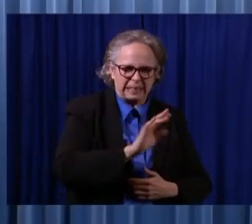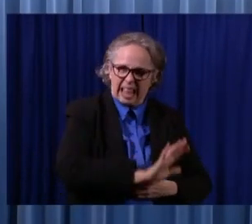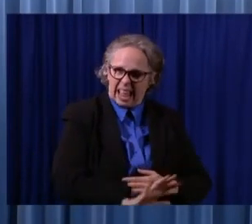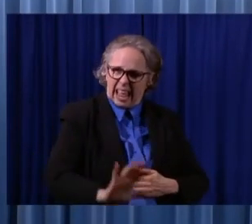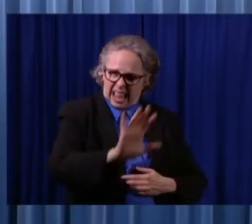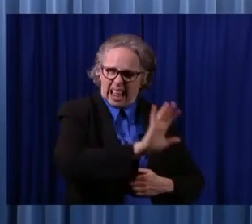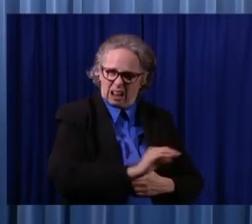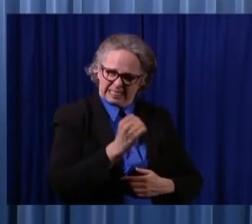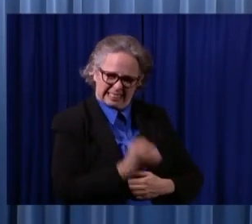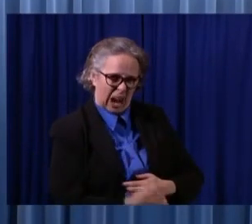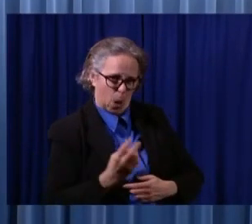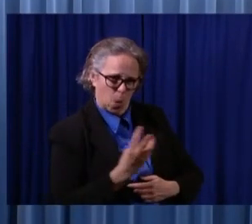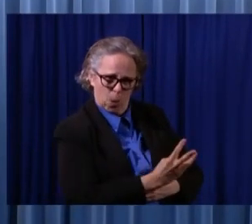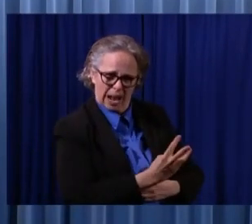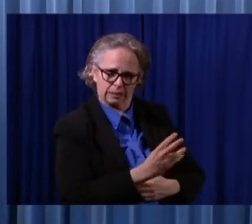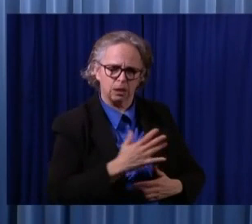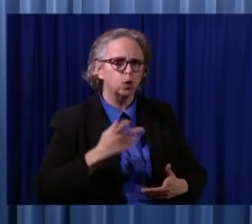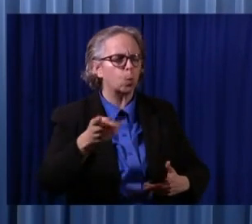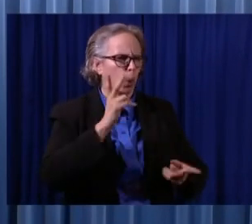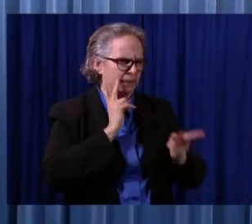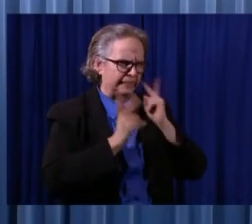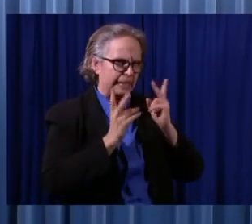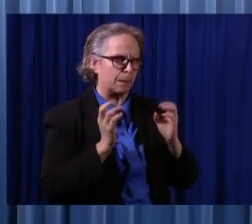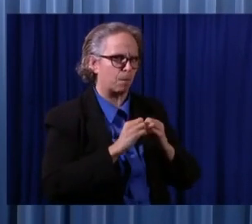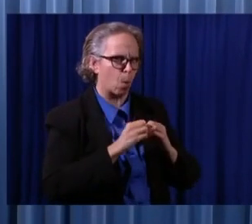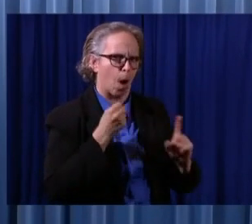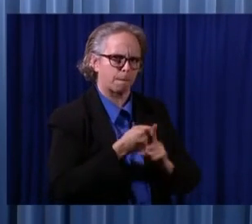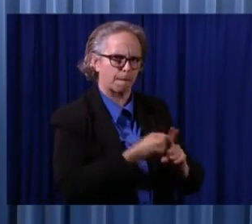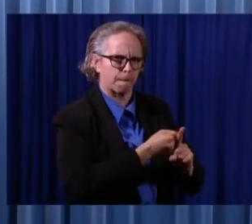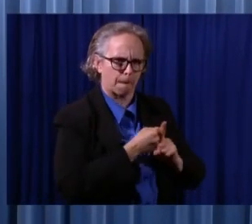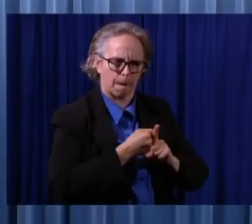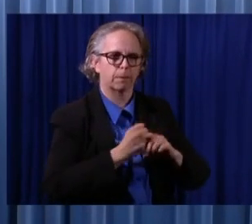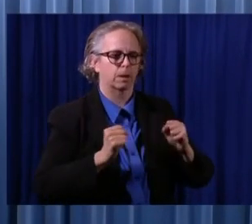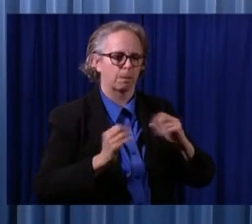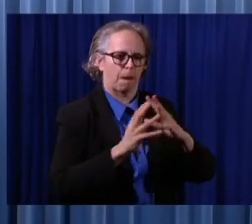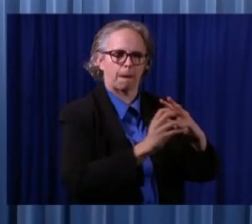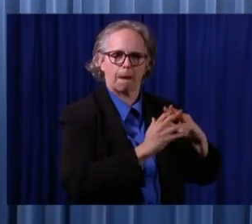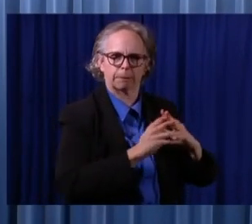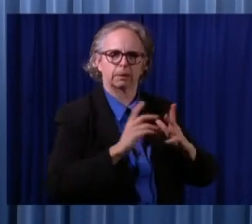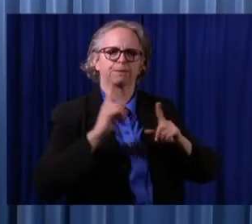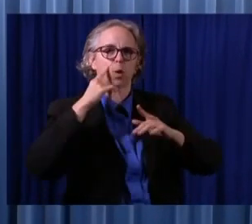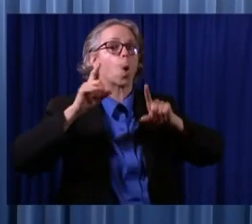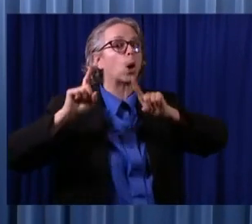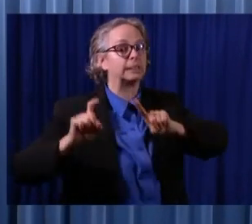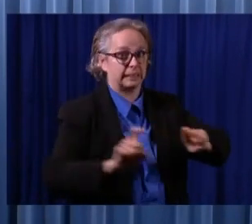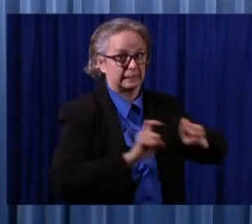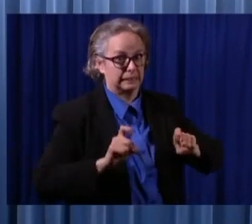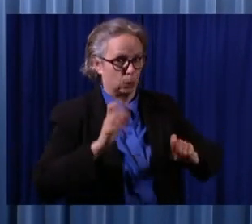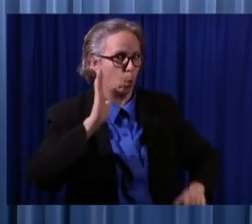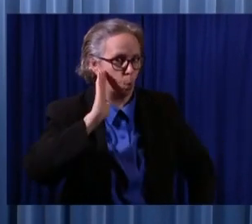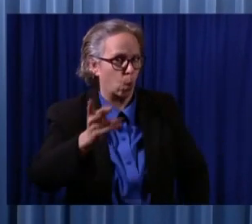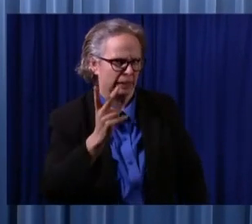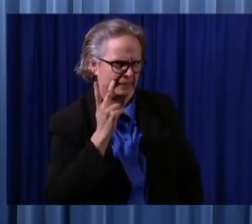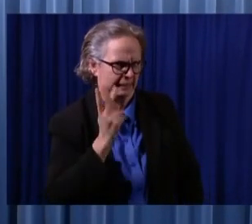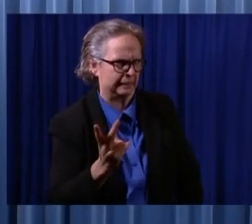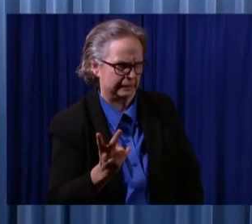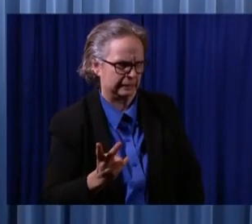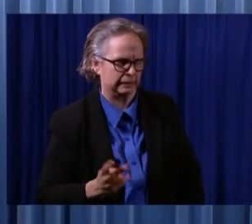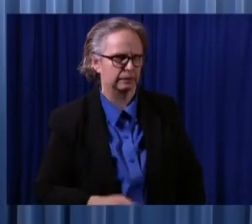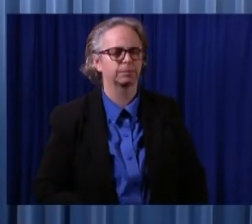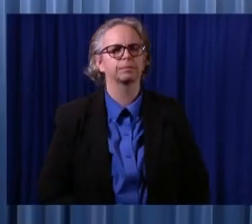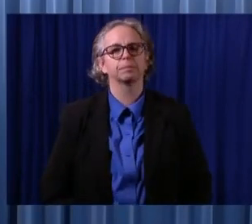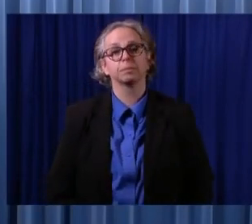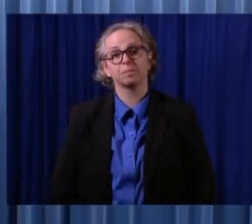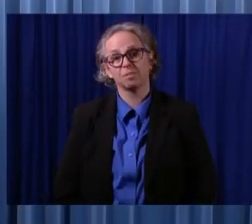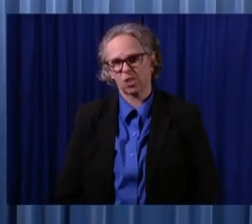days more information about more places where you can get tests. Again, I want to emphasize we're at a new phase now. We're at a